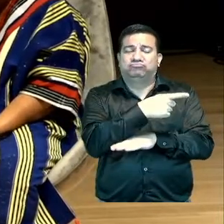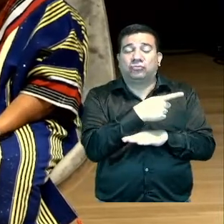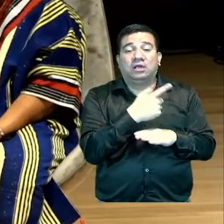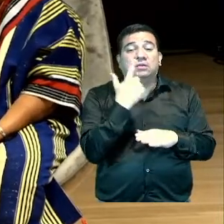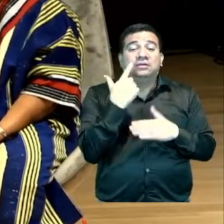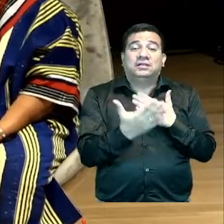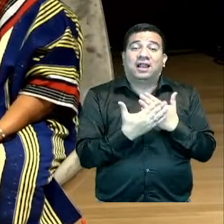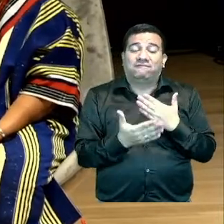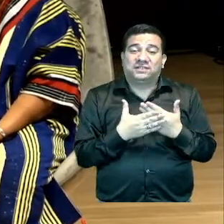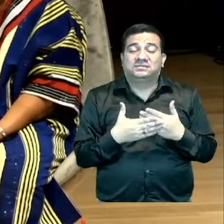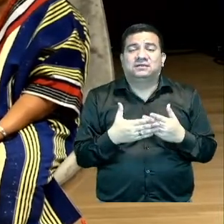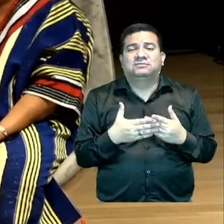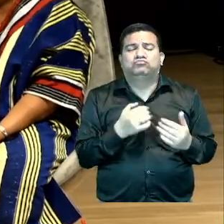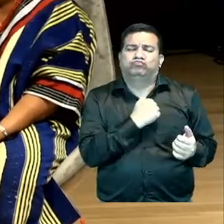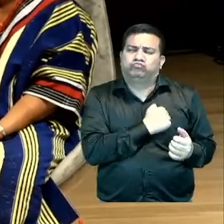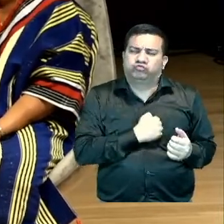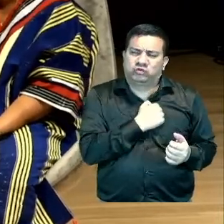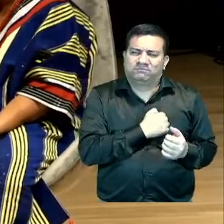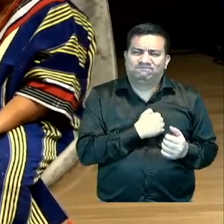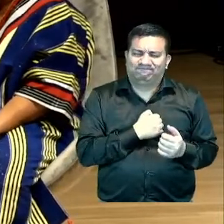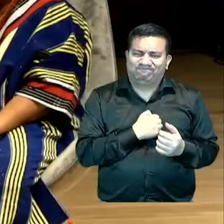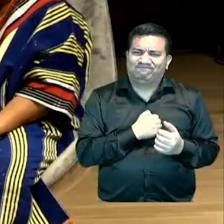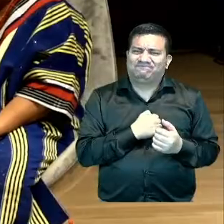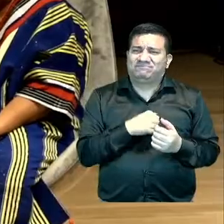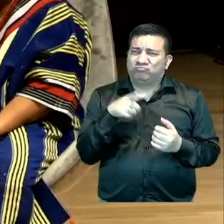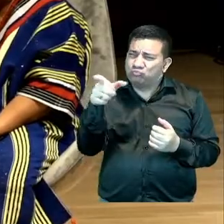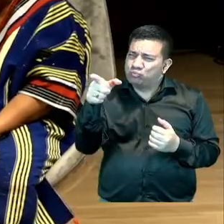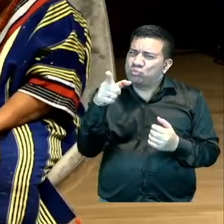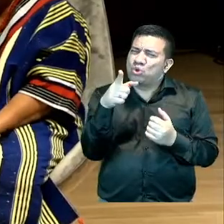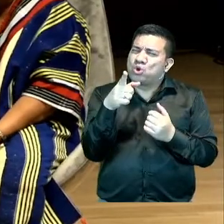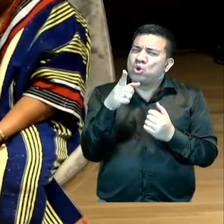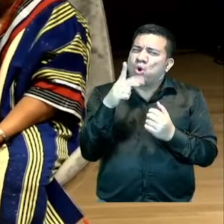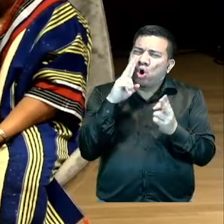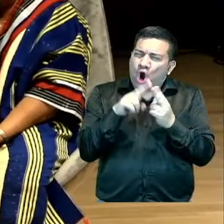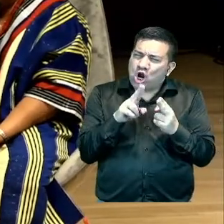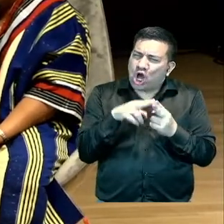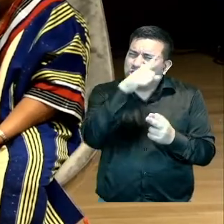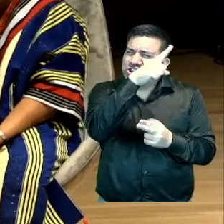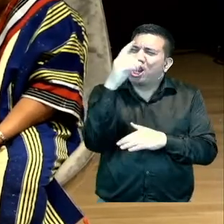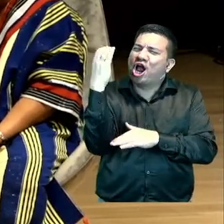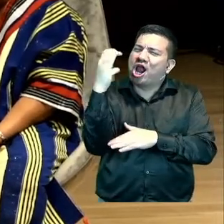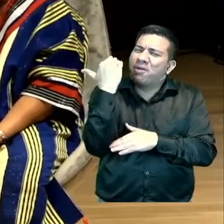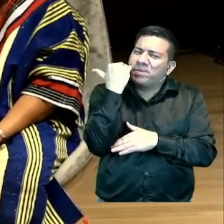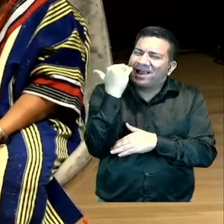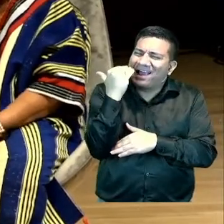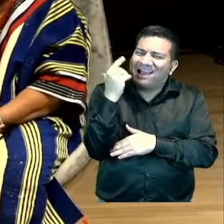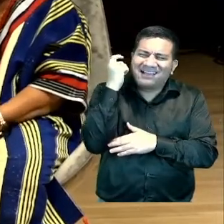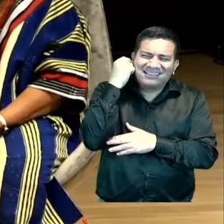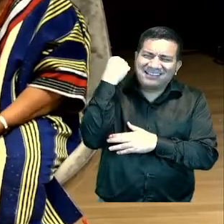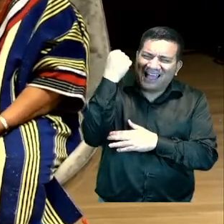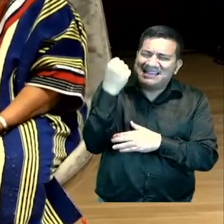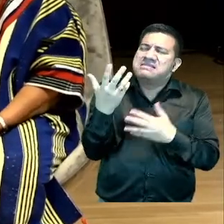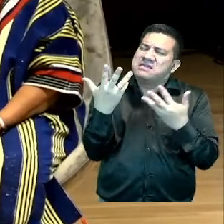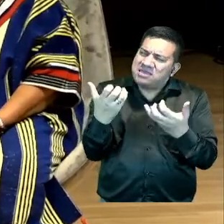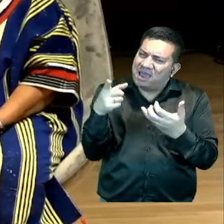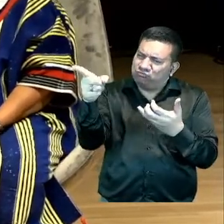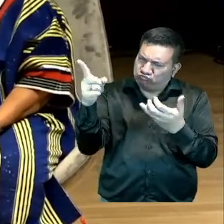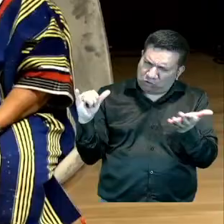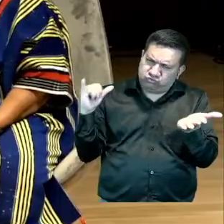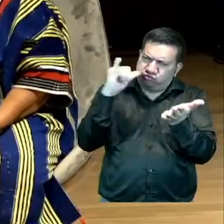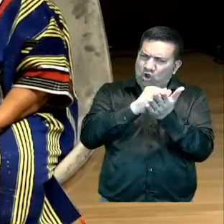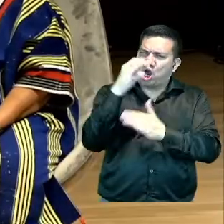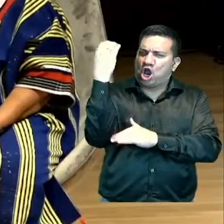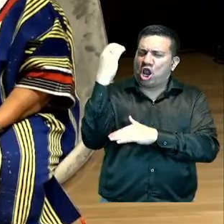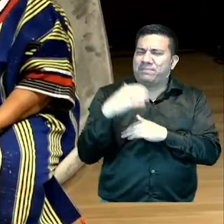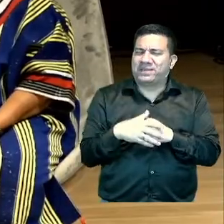President of Colombia, I just met her in Italy, and she wants you to come to Colombia. I said, but Madam President, I don't travel